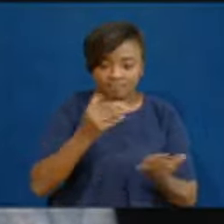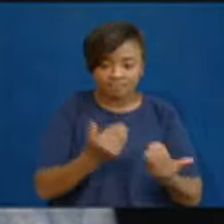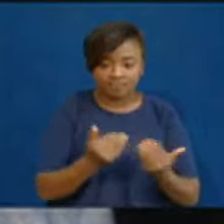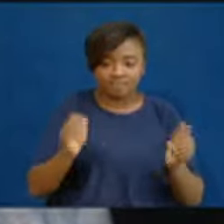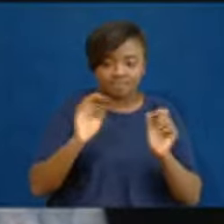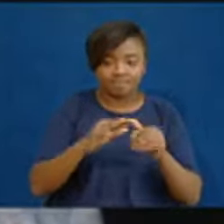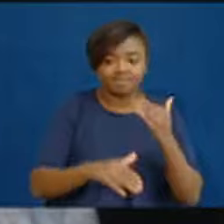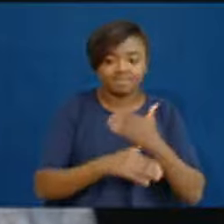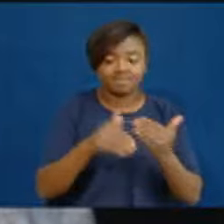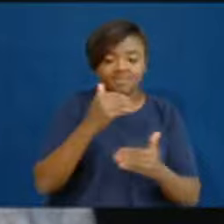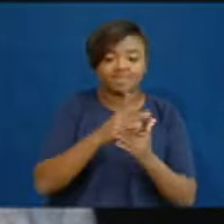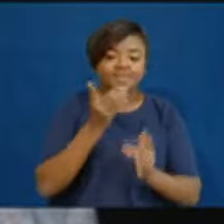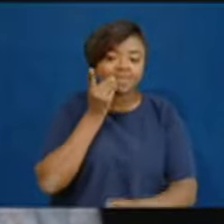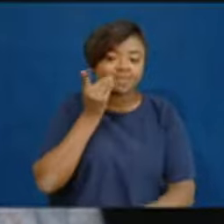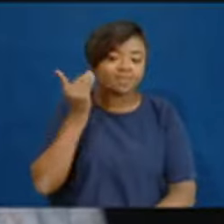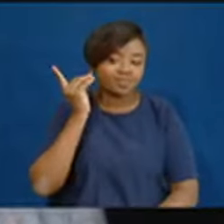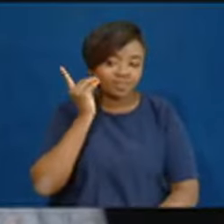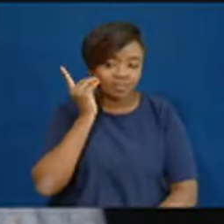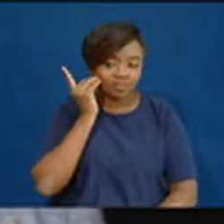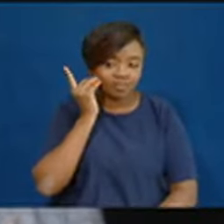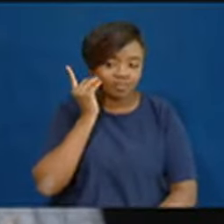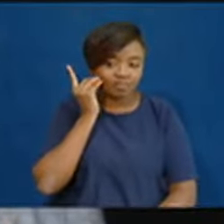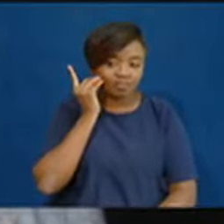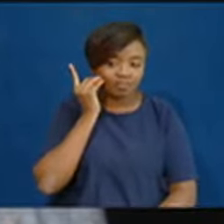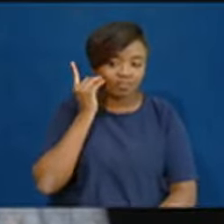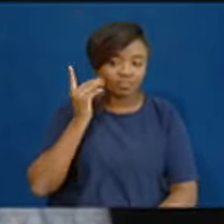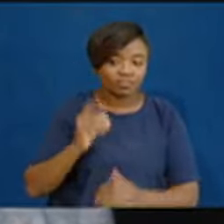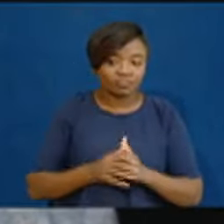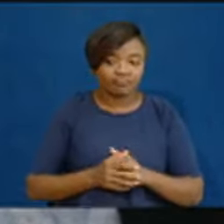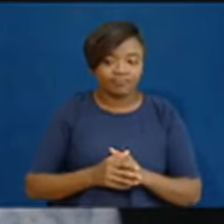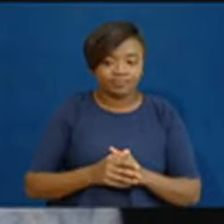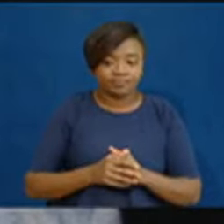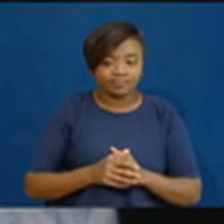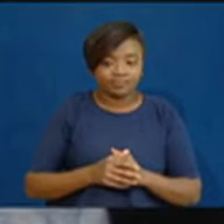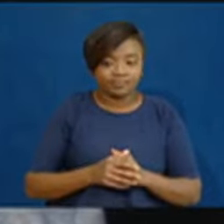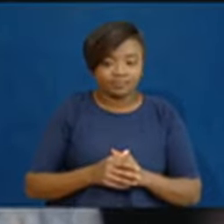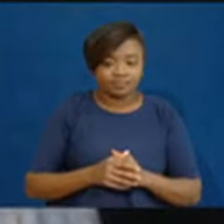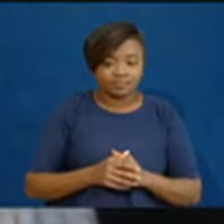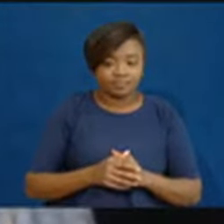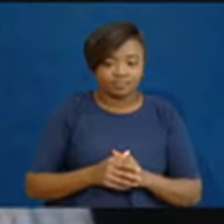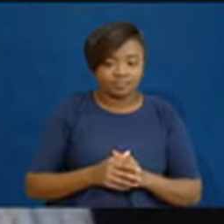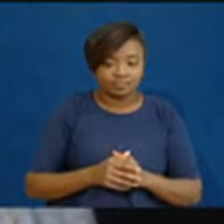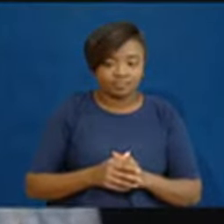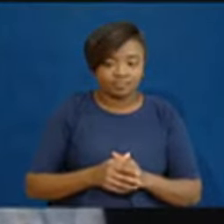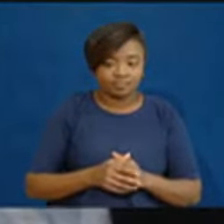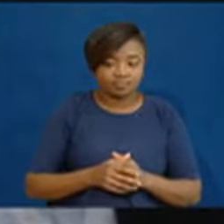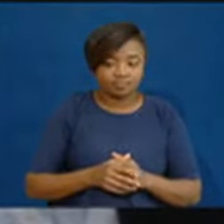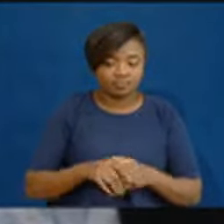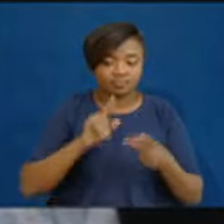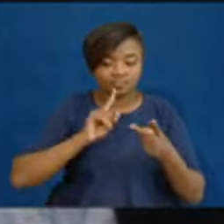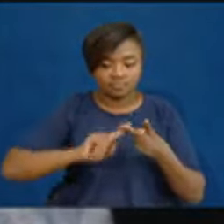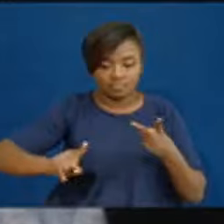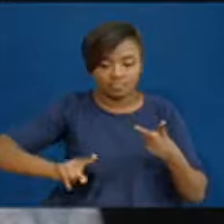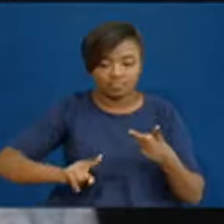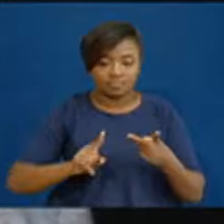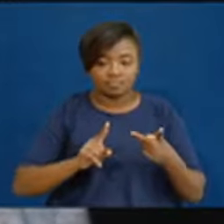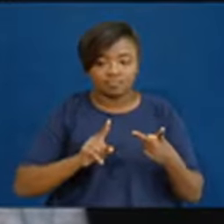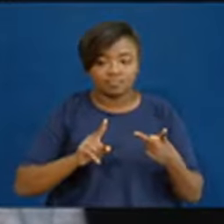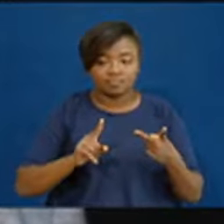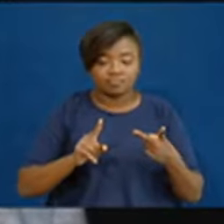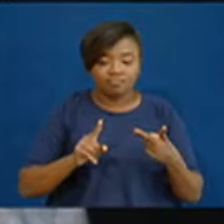nzuri ambao wataweza kuishi, hata kama watakuwa shule zikiwa zimefungwa, wanaweza kuwa wanaishi pale. Vile vile katika sehemu